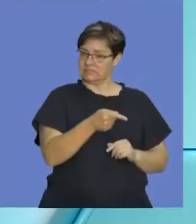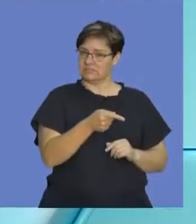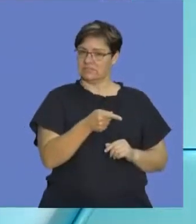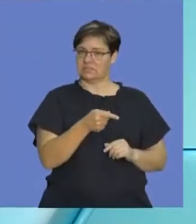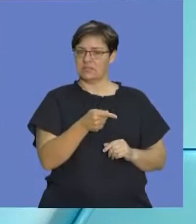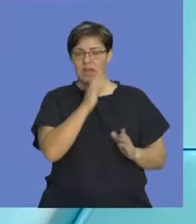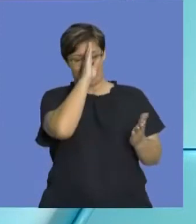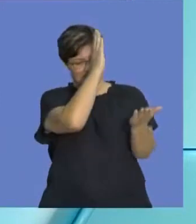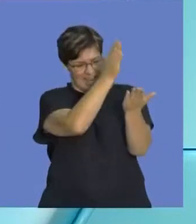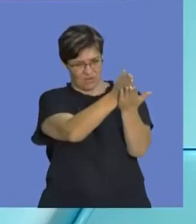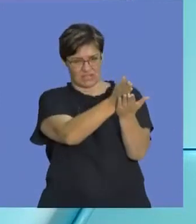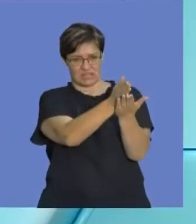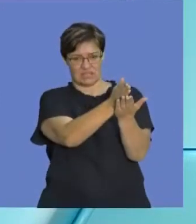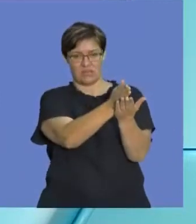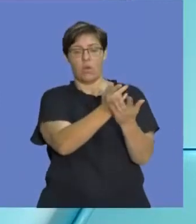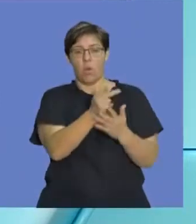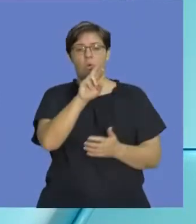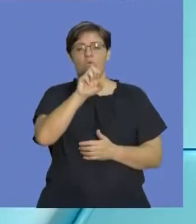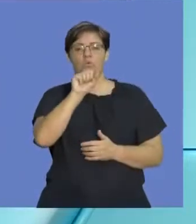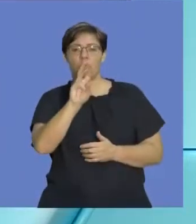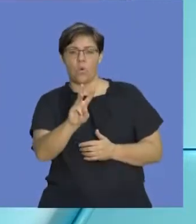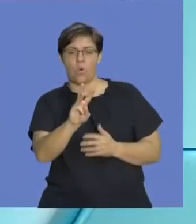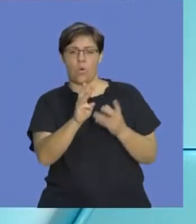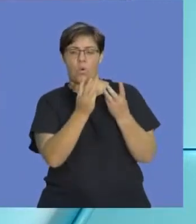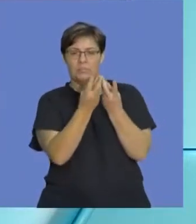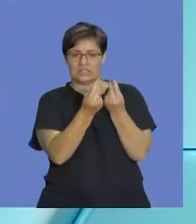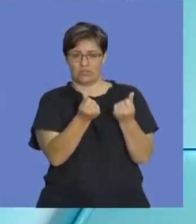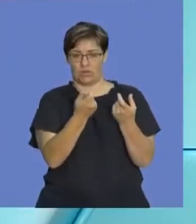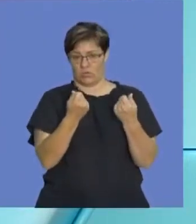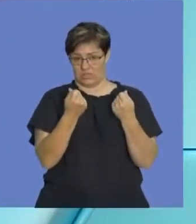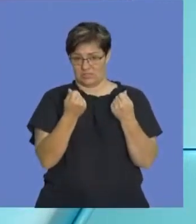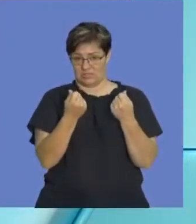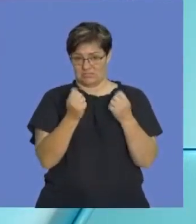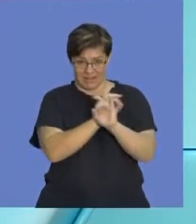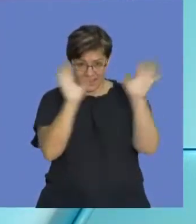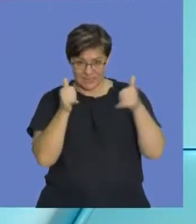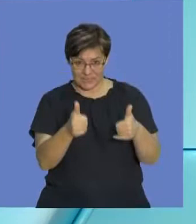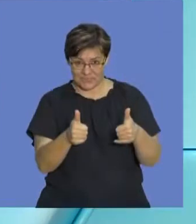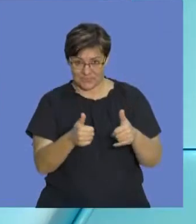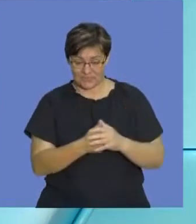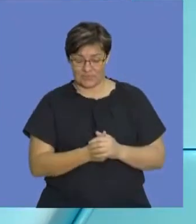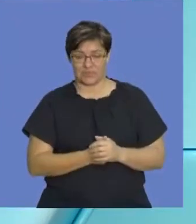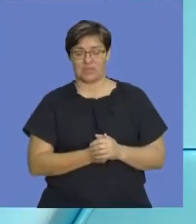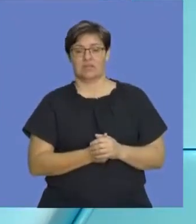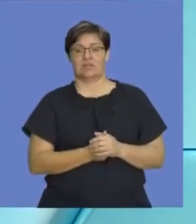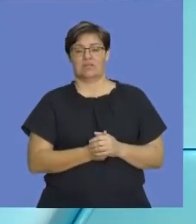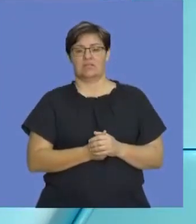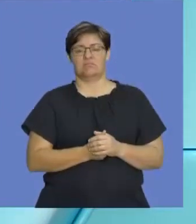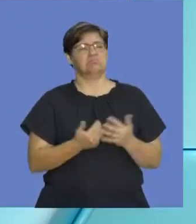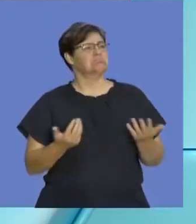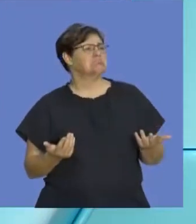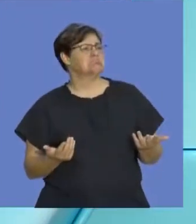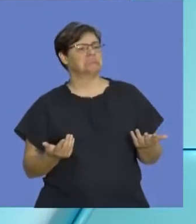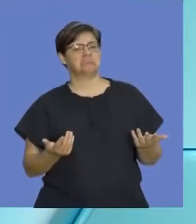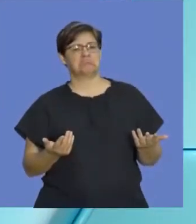call our direct or our raw material costs. Clear? So,